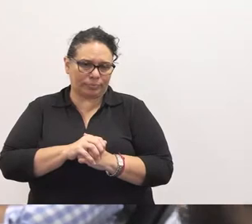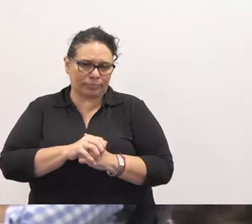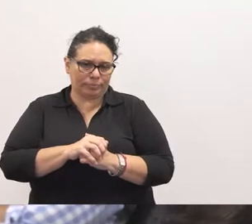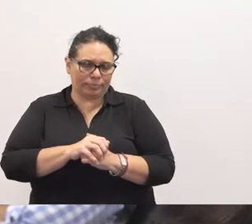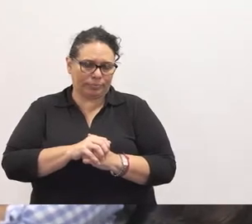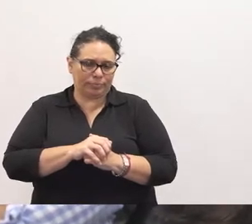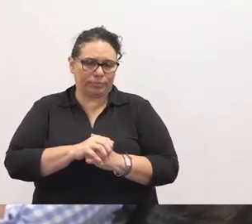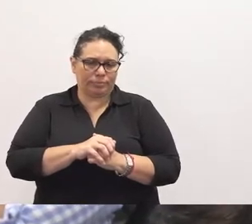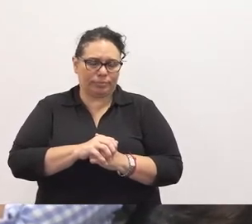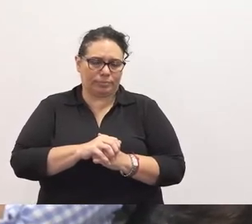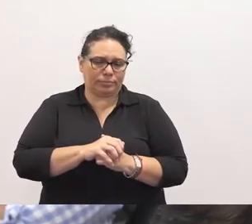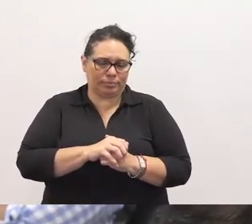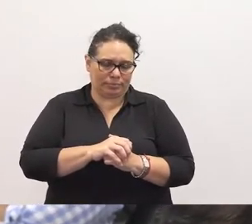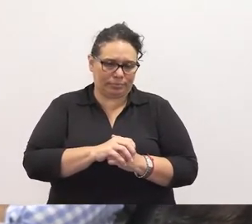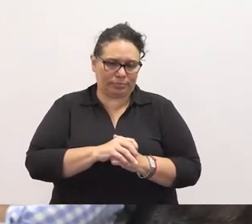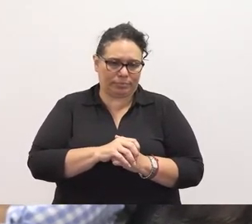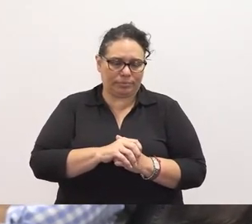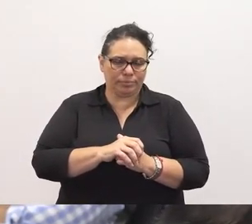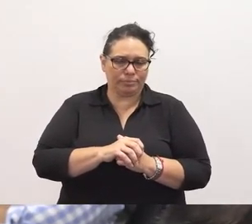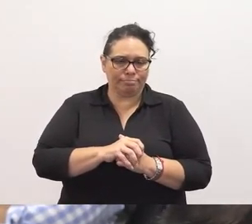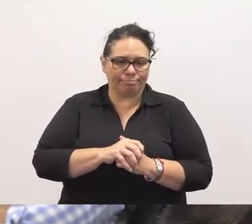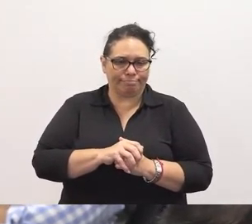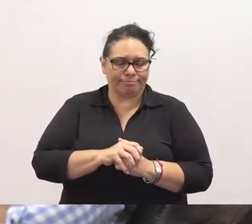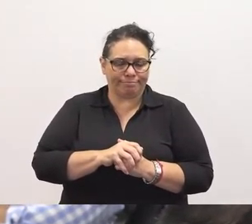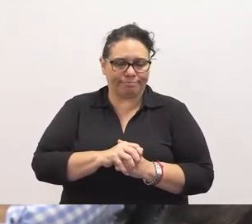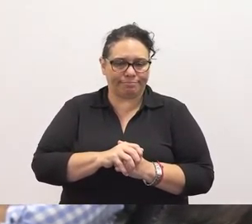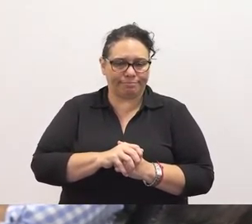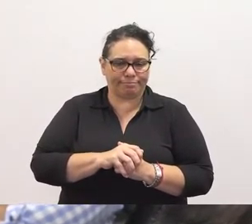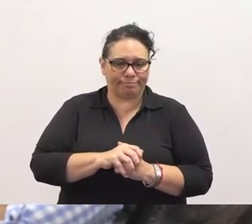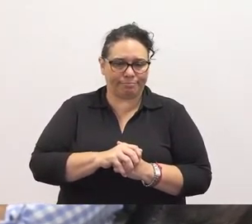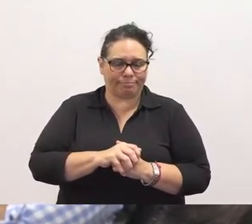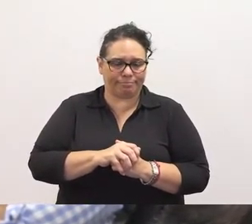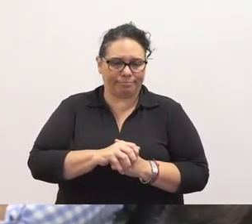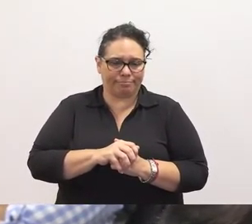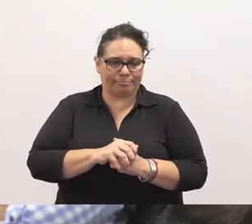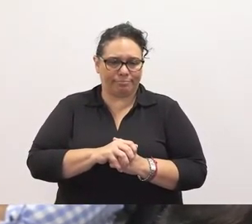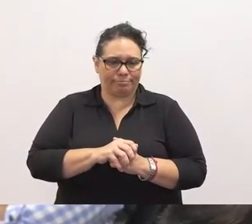Thai ni khnyom mien sekdai sabai ri